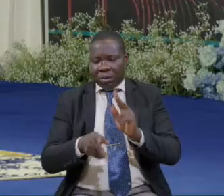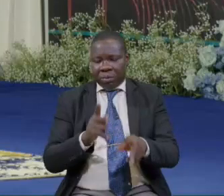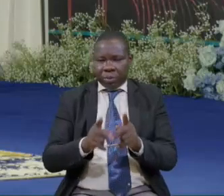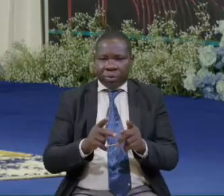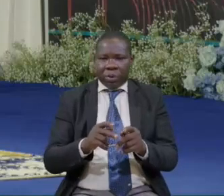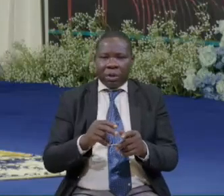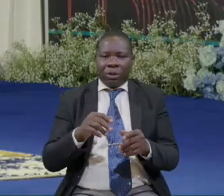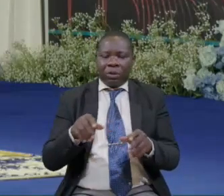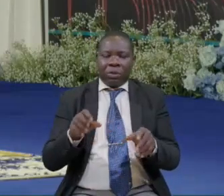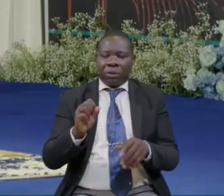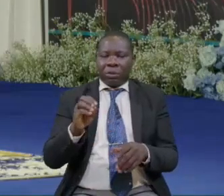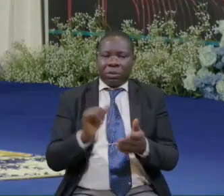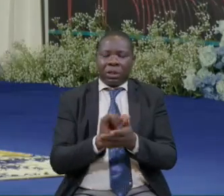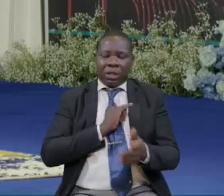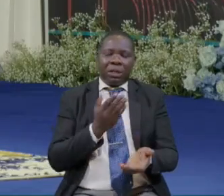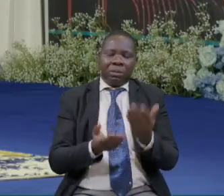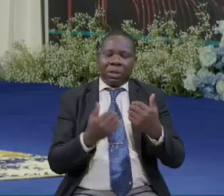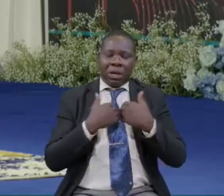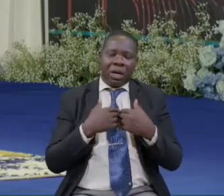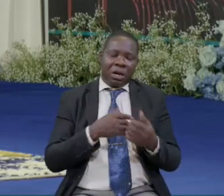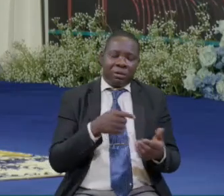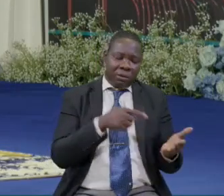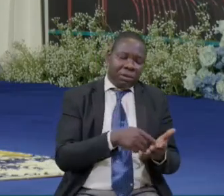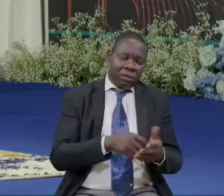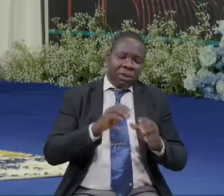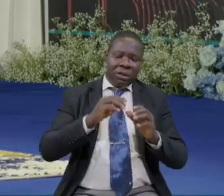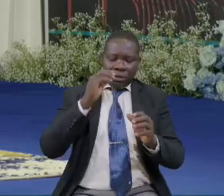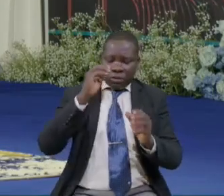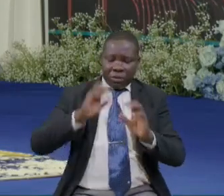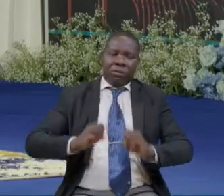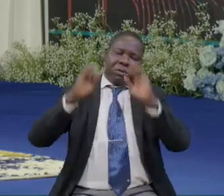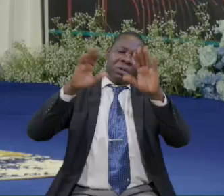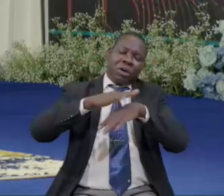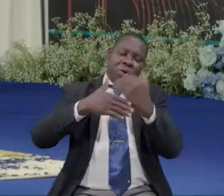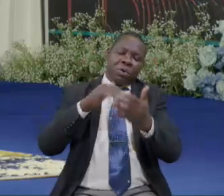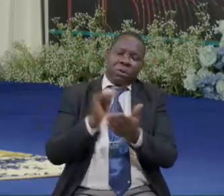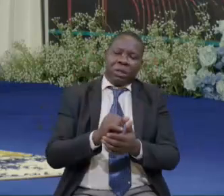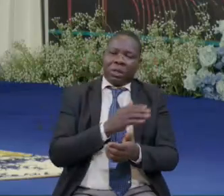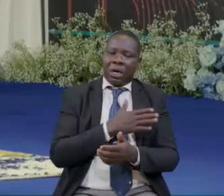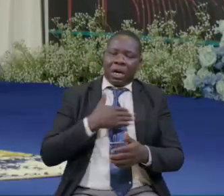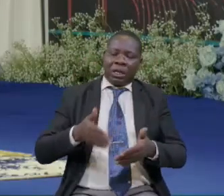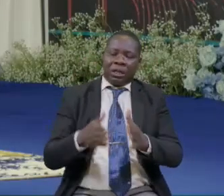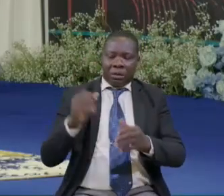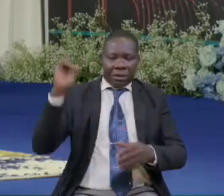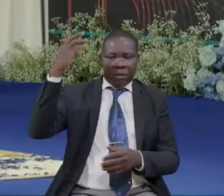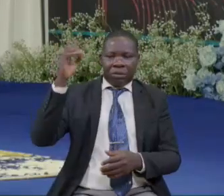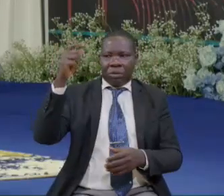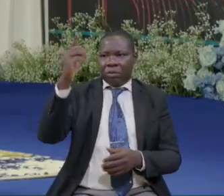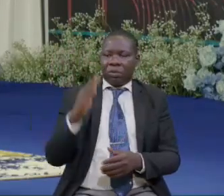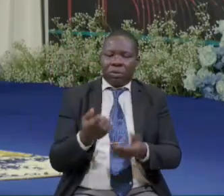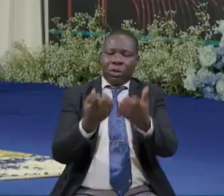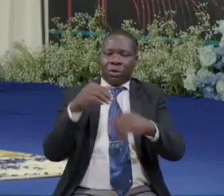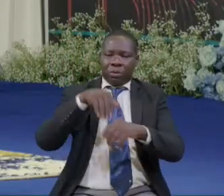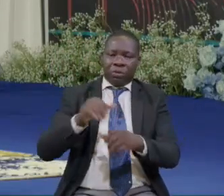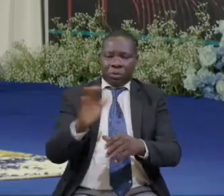this, give up all that and let the grace of God come into your life and make